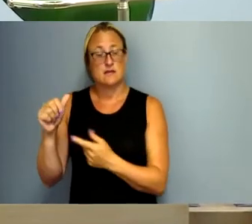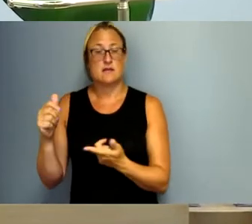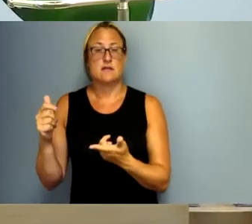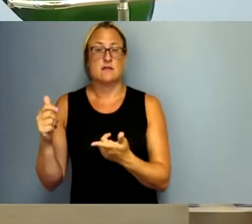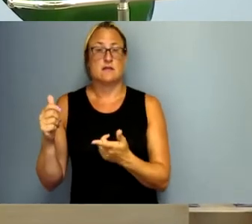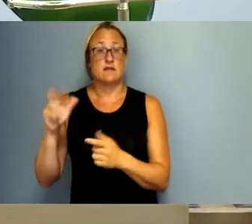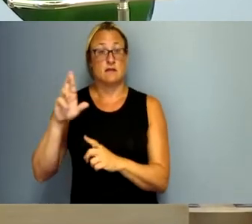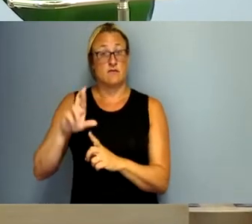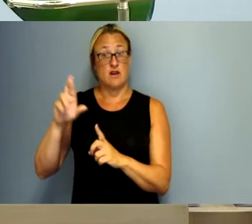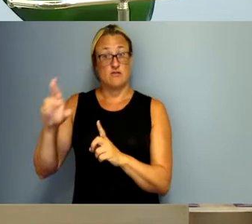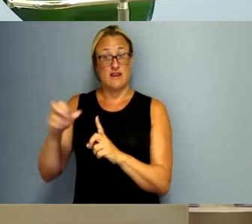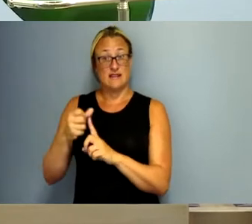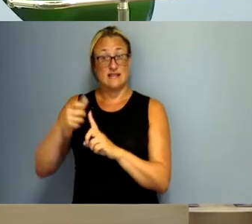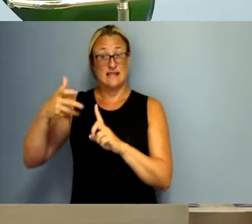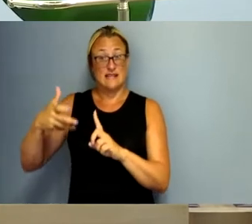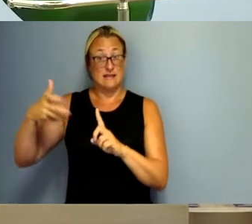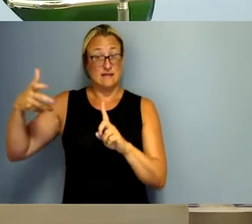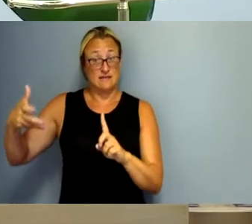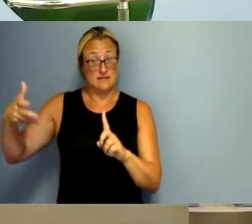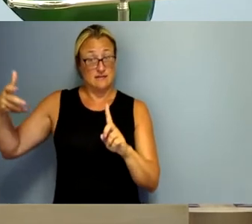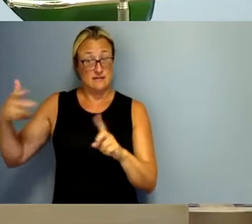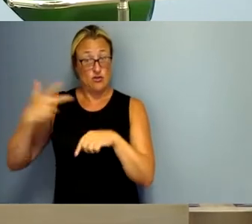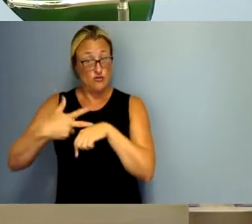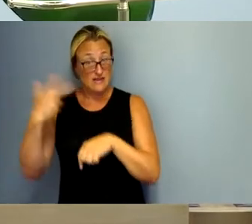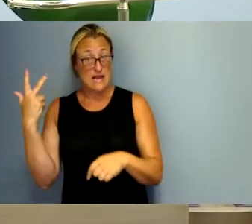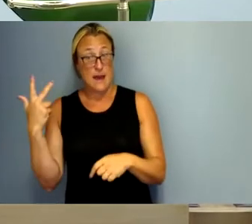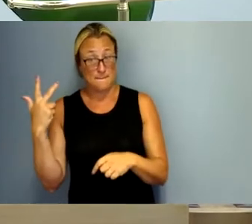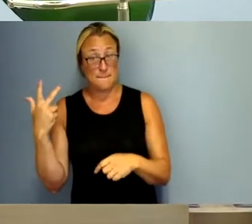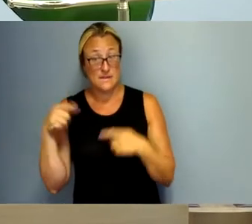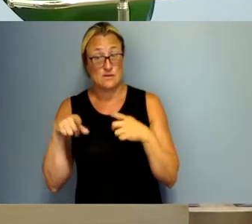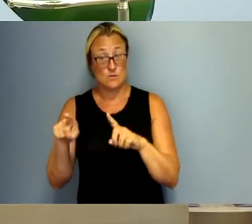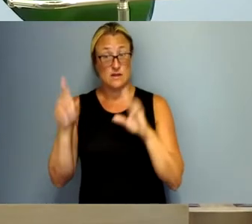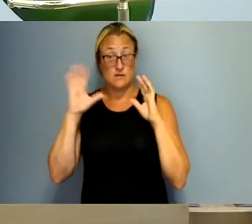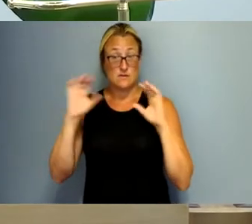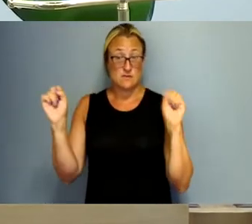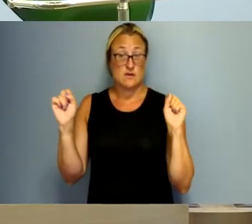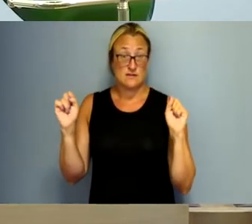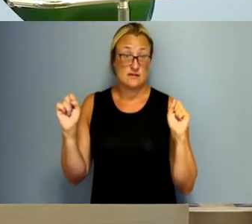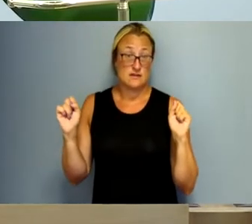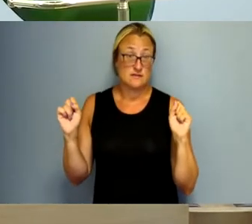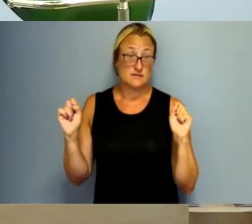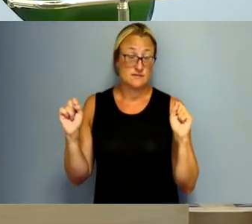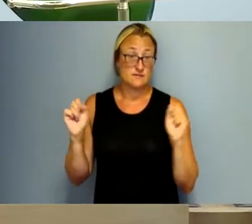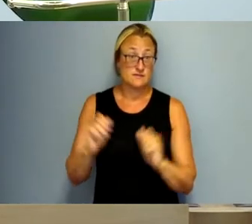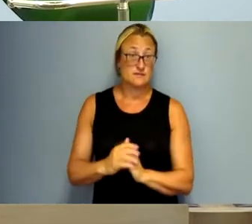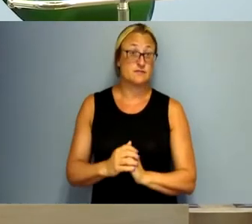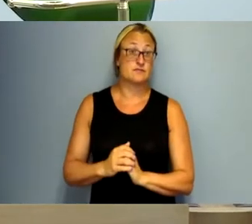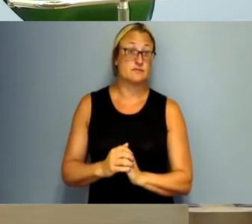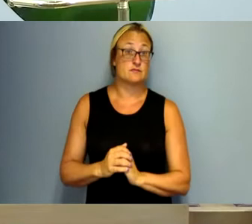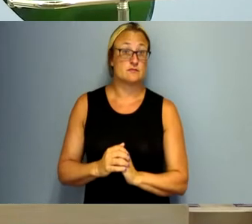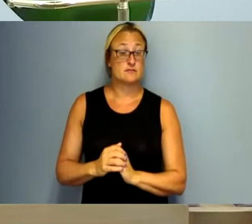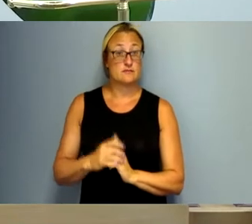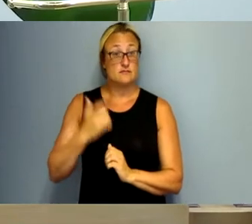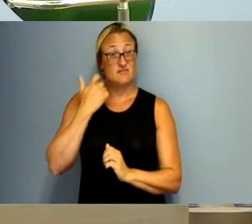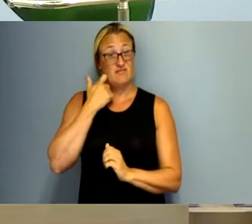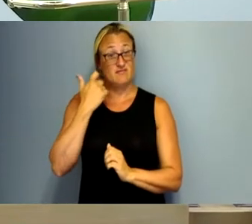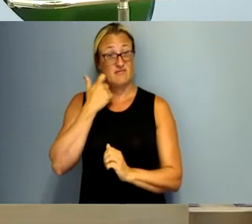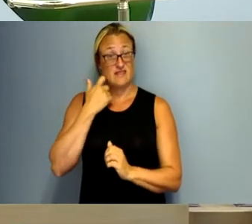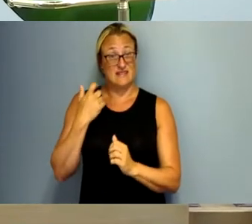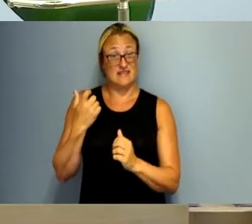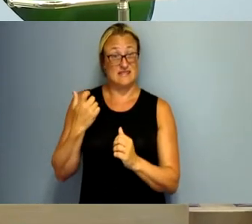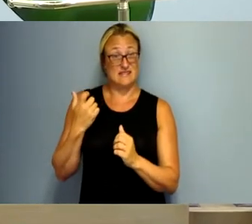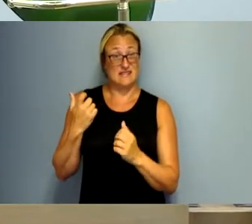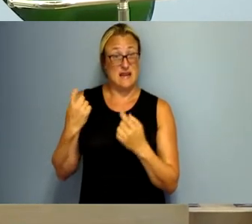Medicaid 3 times during his presidency. The last time this country